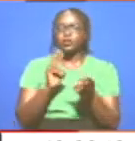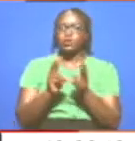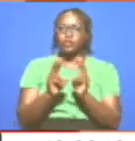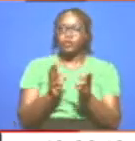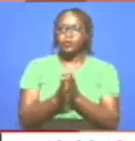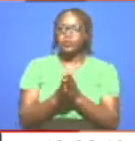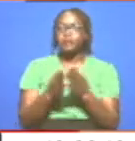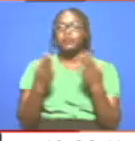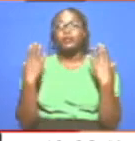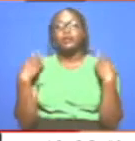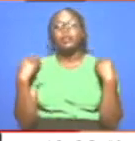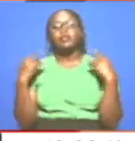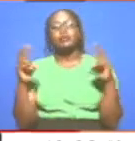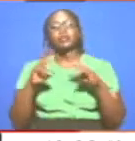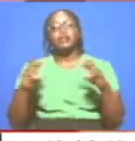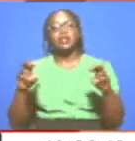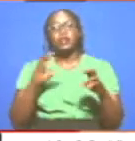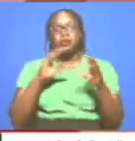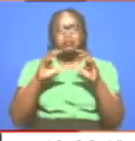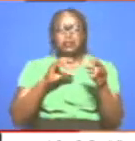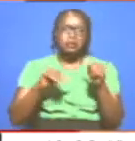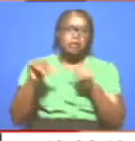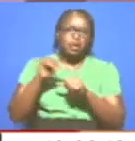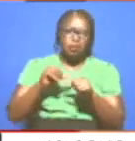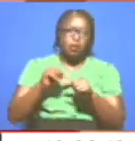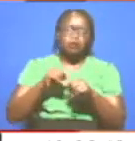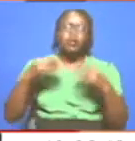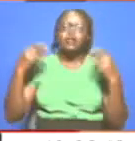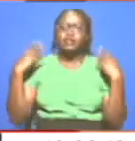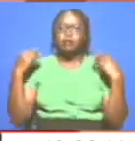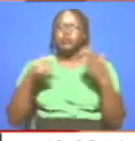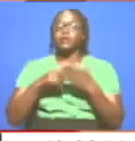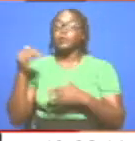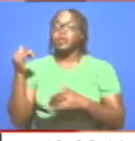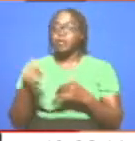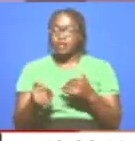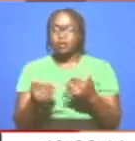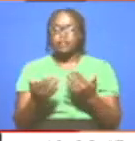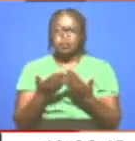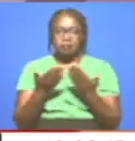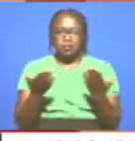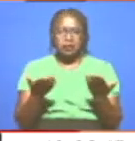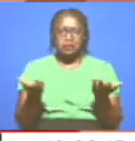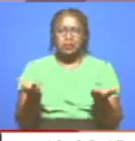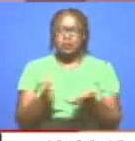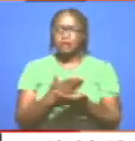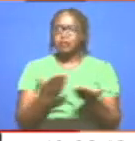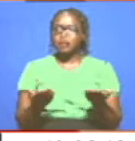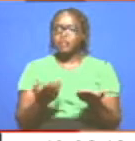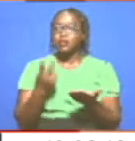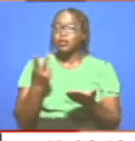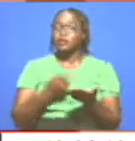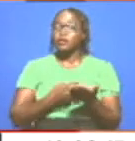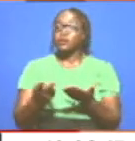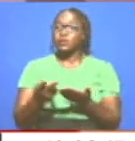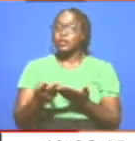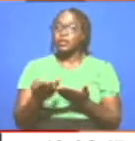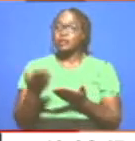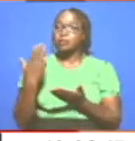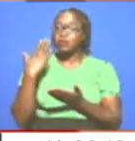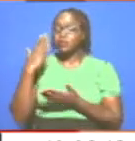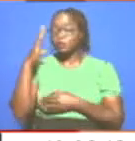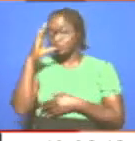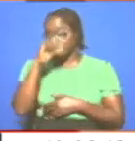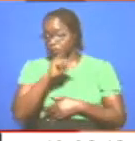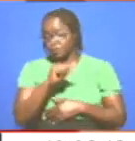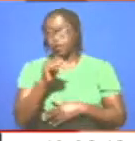you know, the conversation is always about sport. And over the weekend, there was something that 2 weeks ago we had missed out on when having a